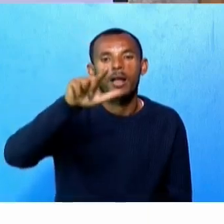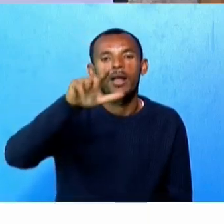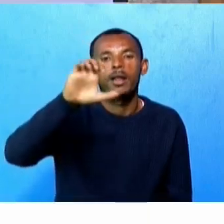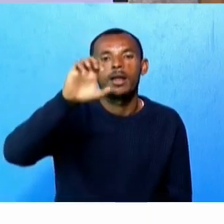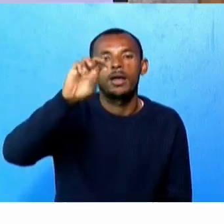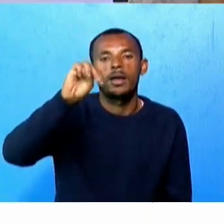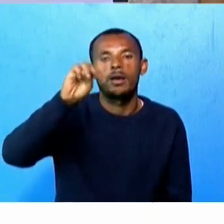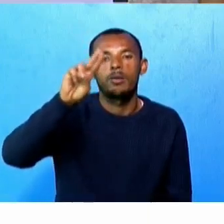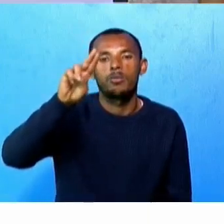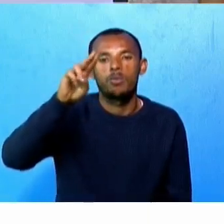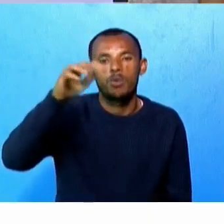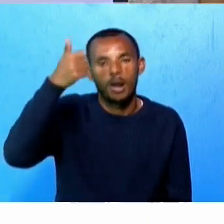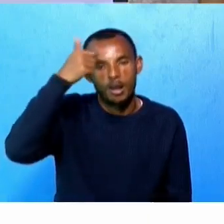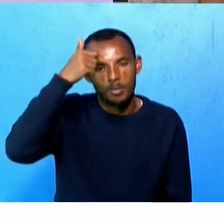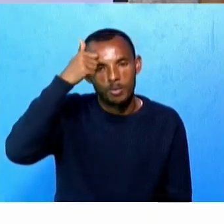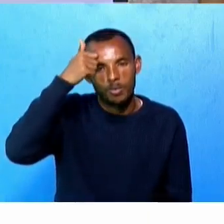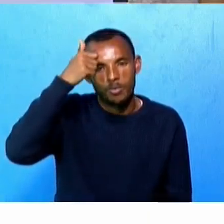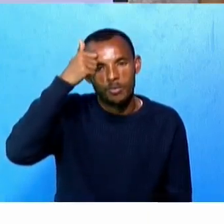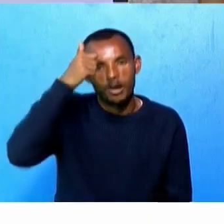invested